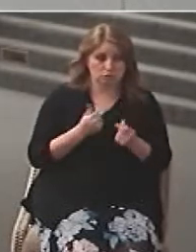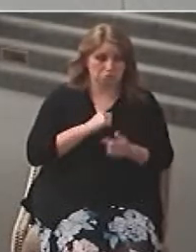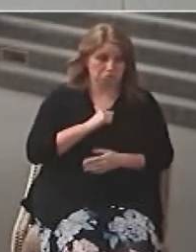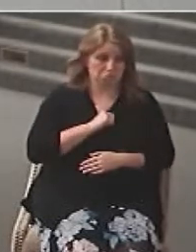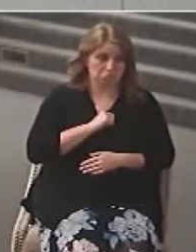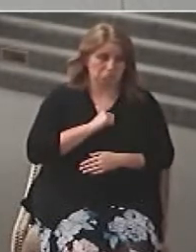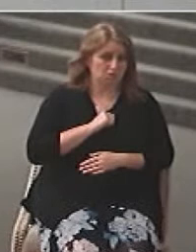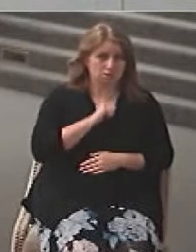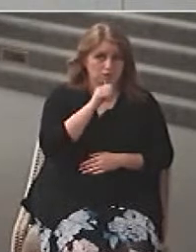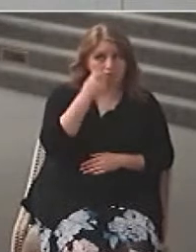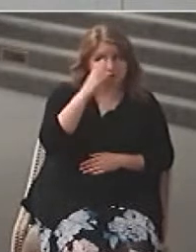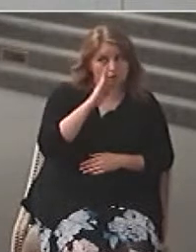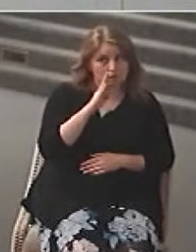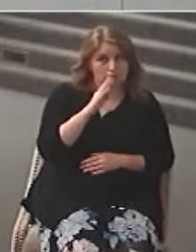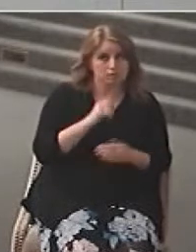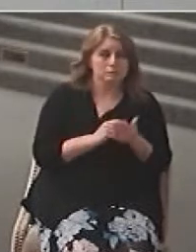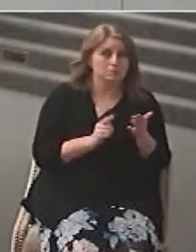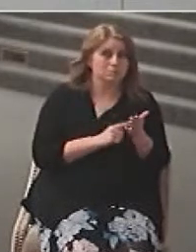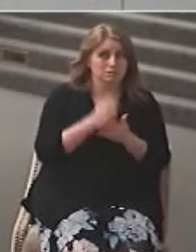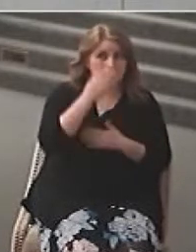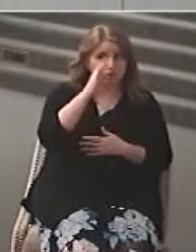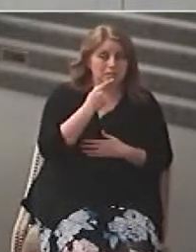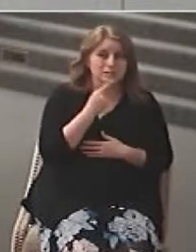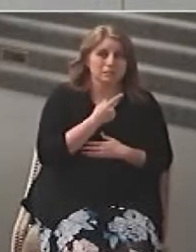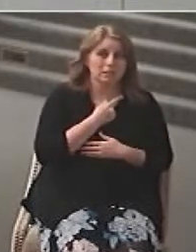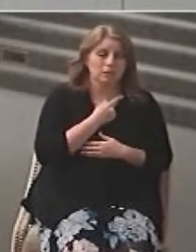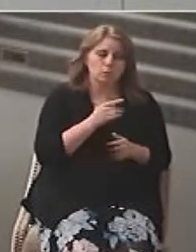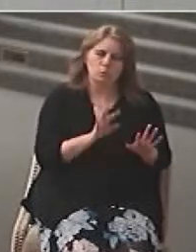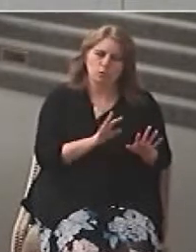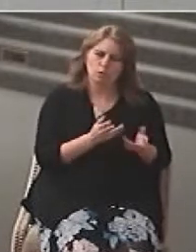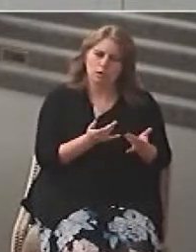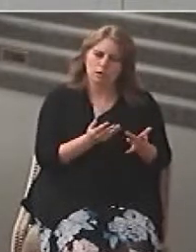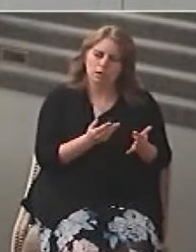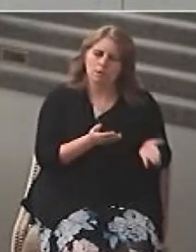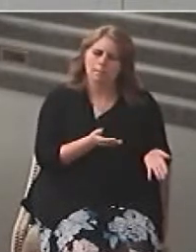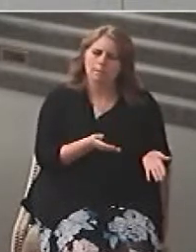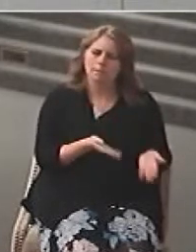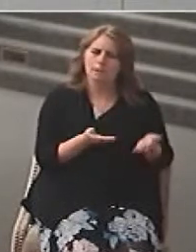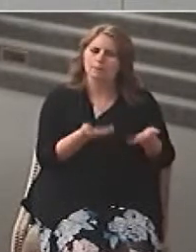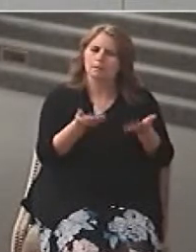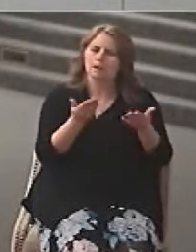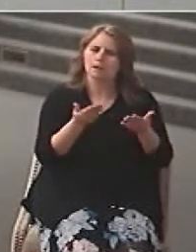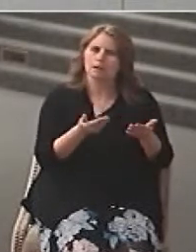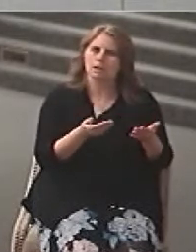wants to do. And sometimes God has to go, hey, hold on, no, go back that way.